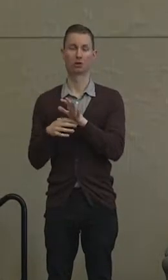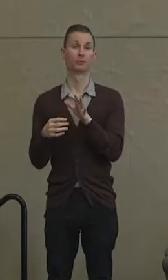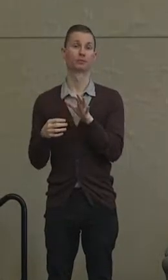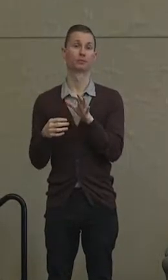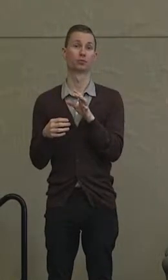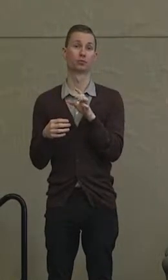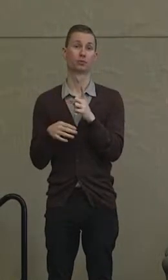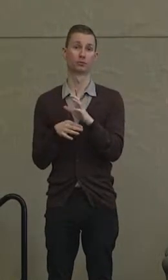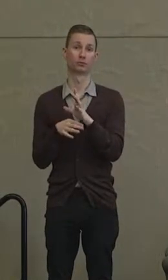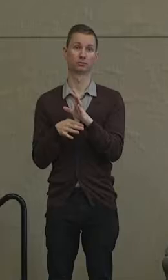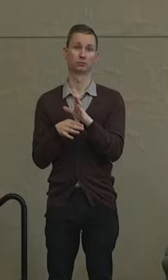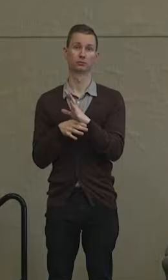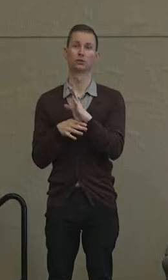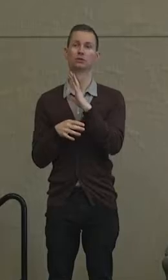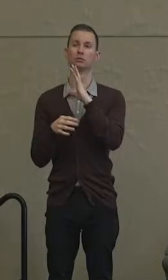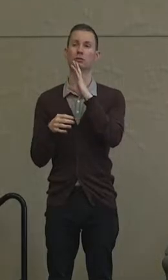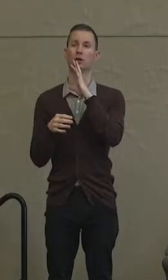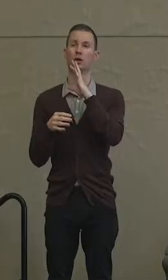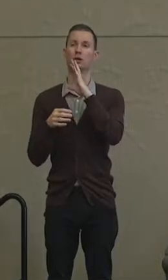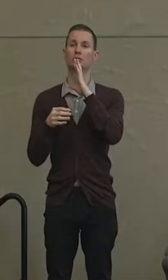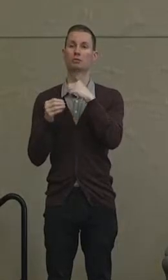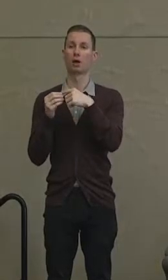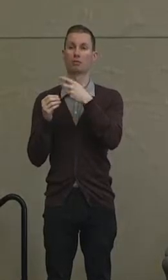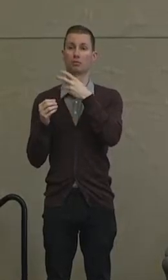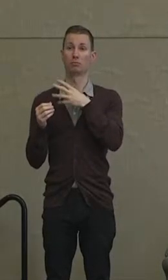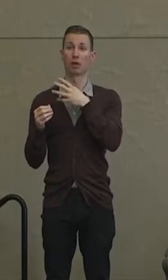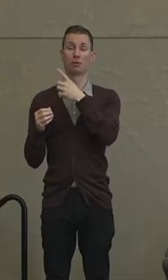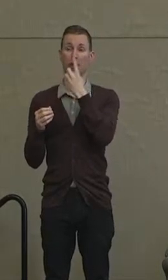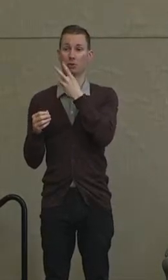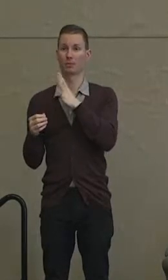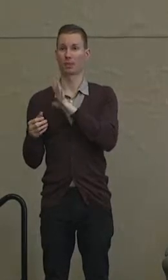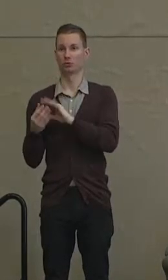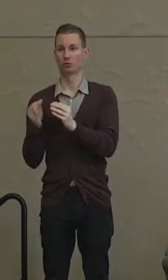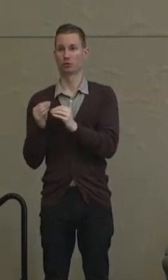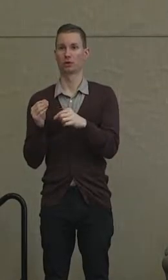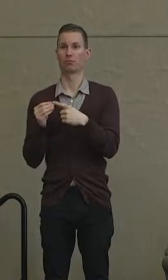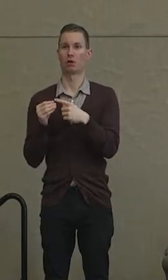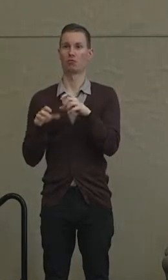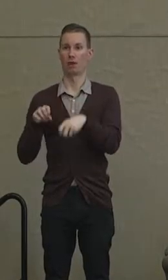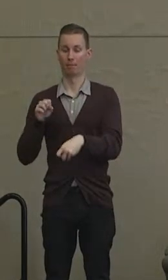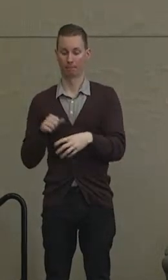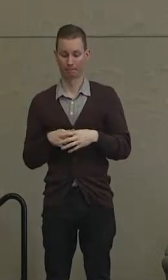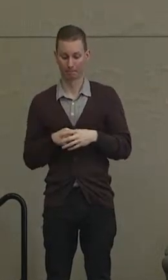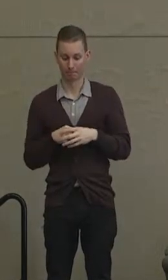rape documentary about black women's stories of rape. And then